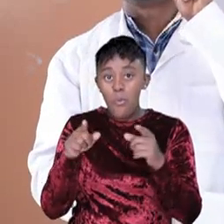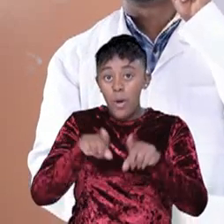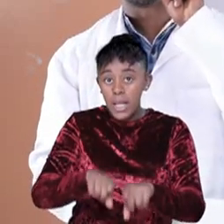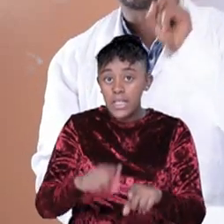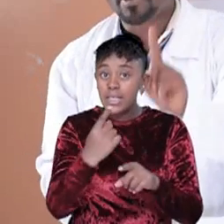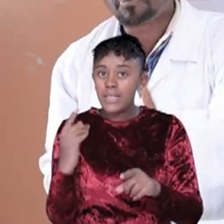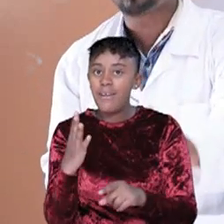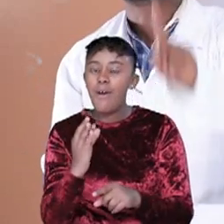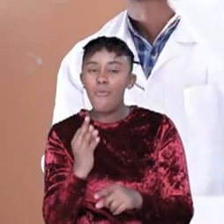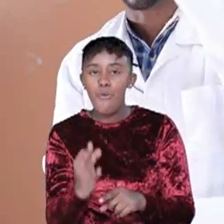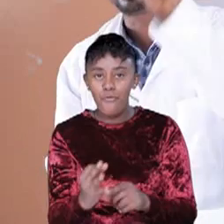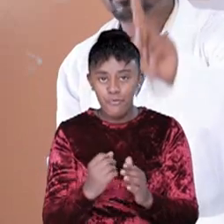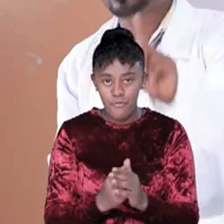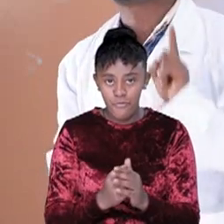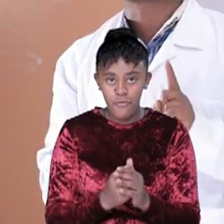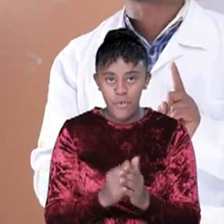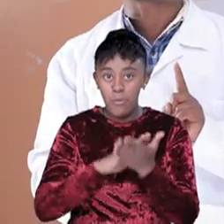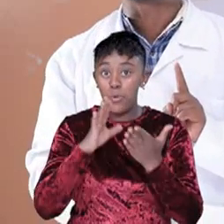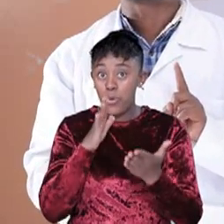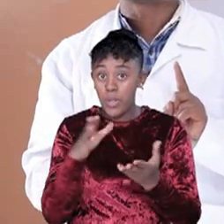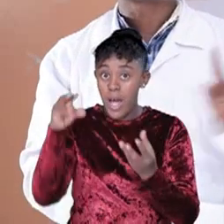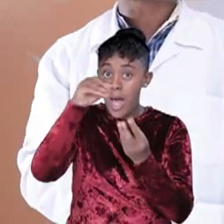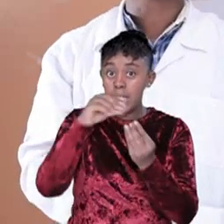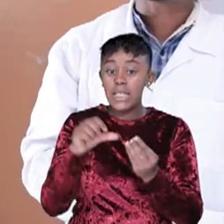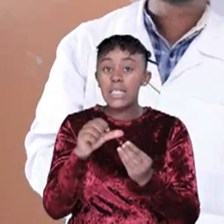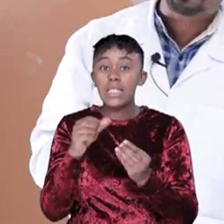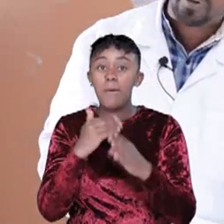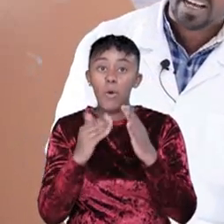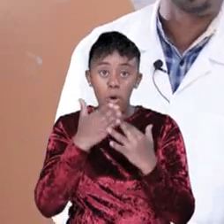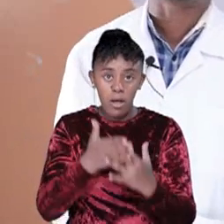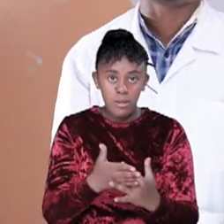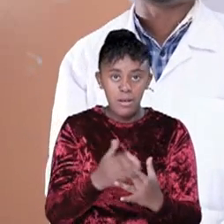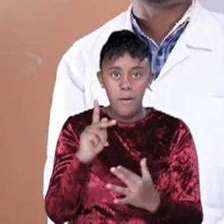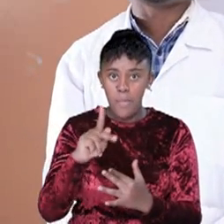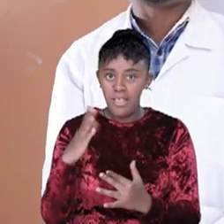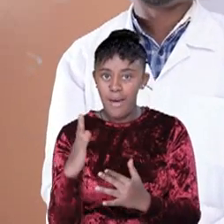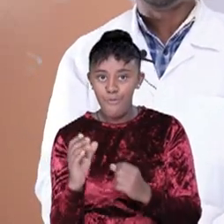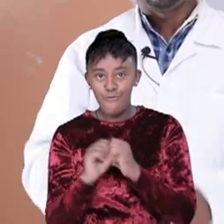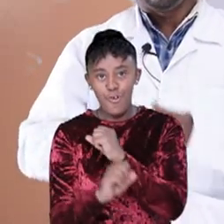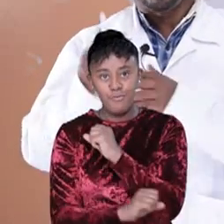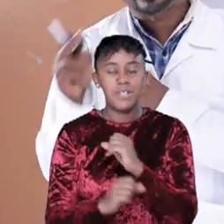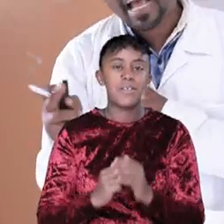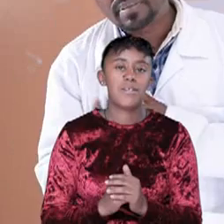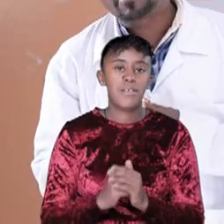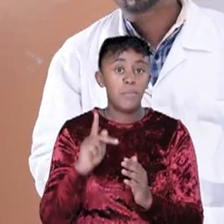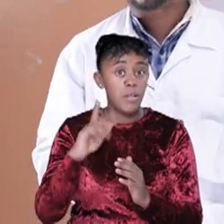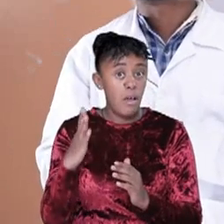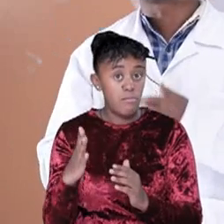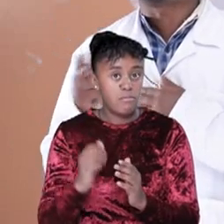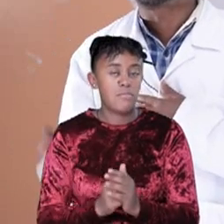of impurities added to semiconductor, p-type semiconductor is formed.